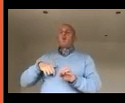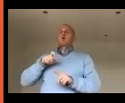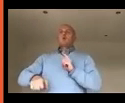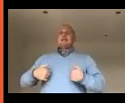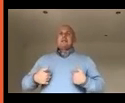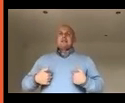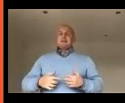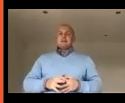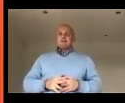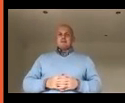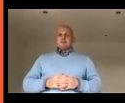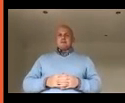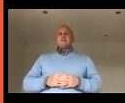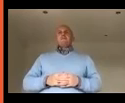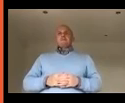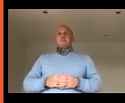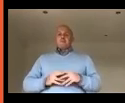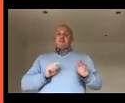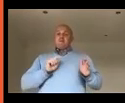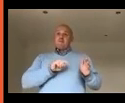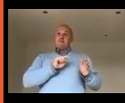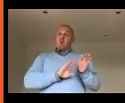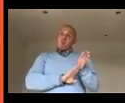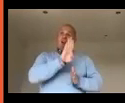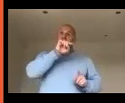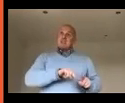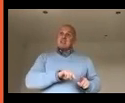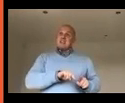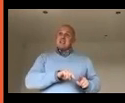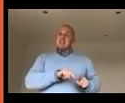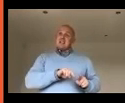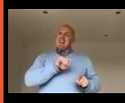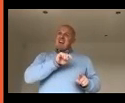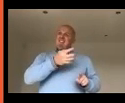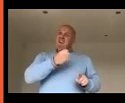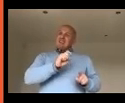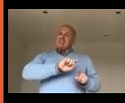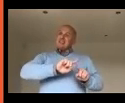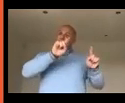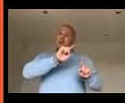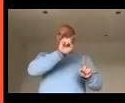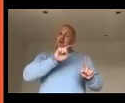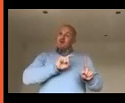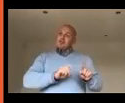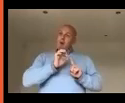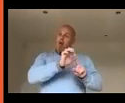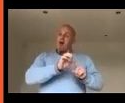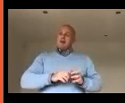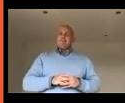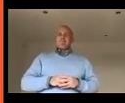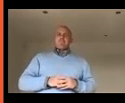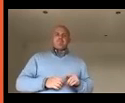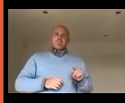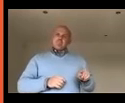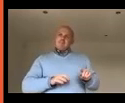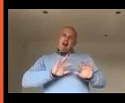If you're looking at recovery activities, then some different questions. So how your organisation